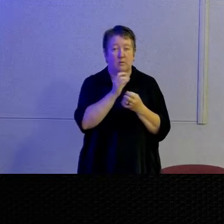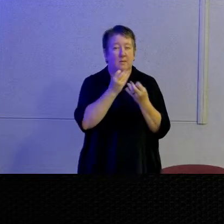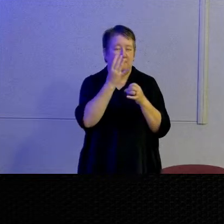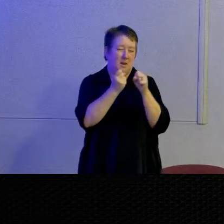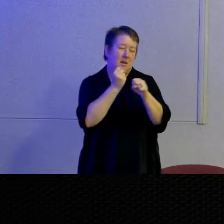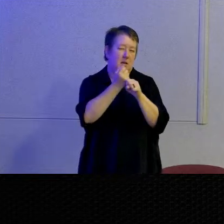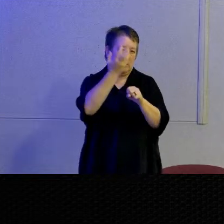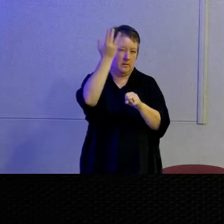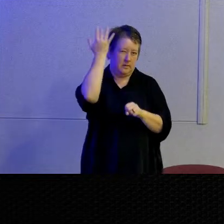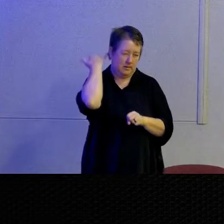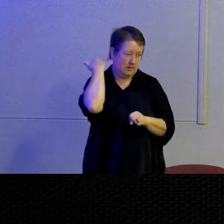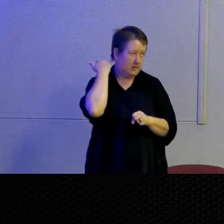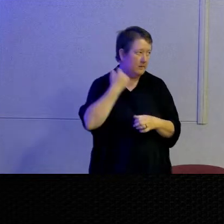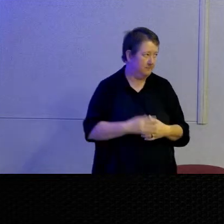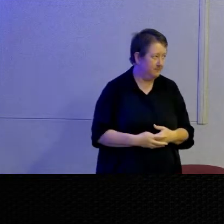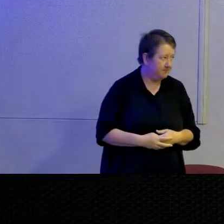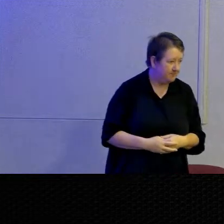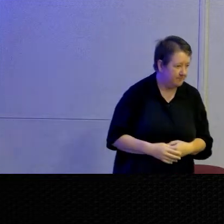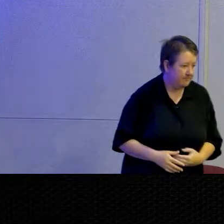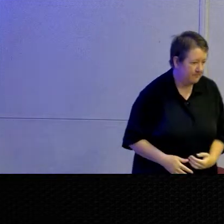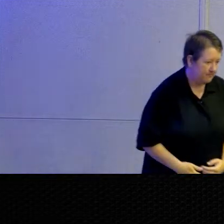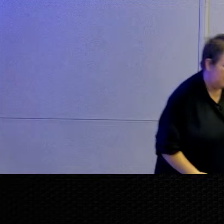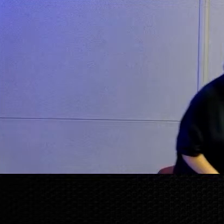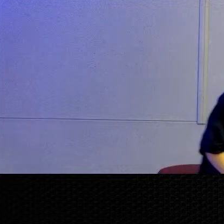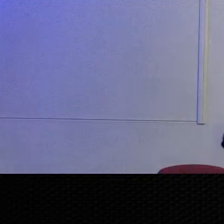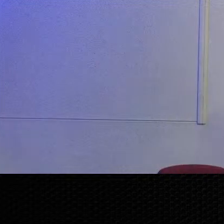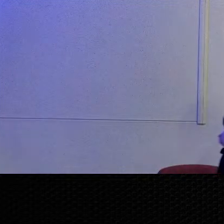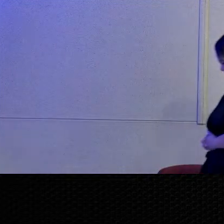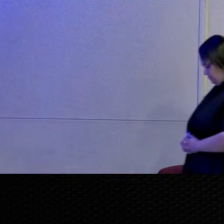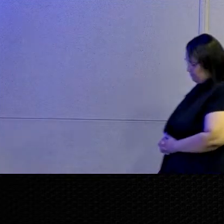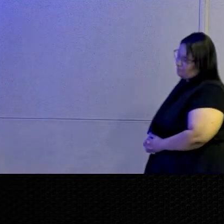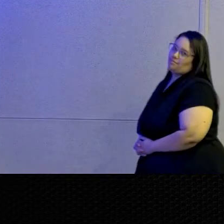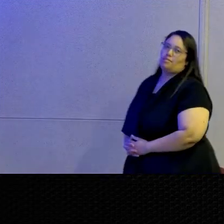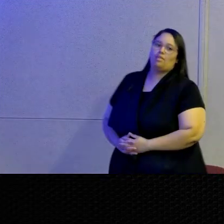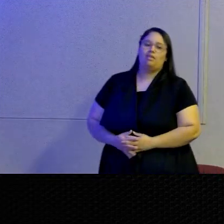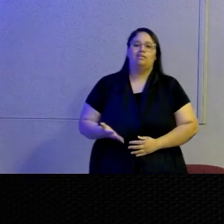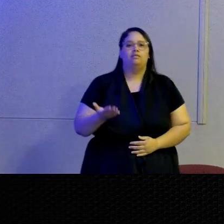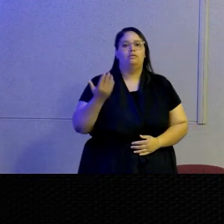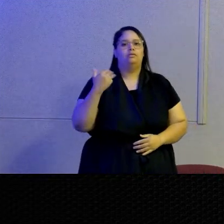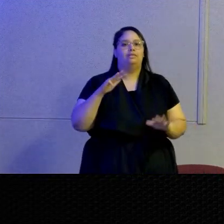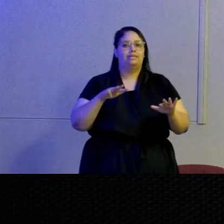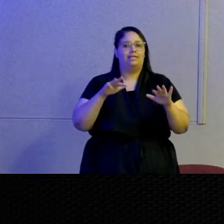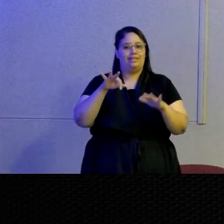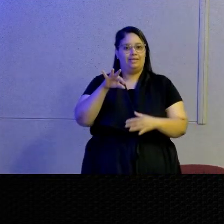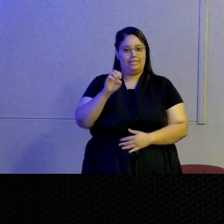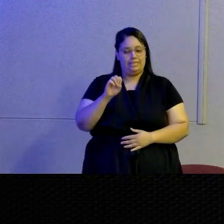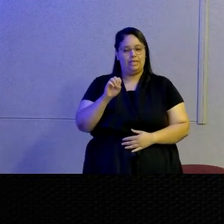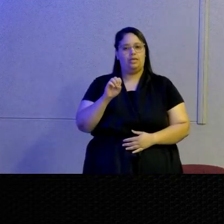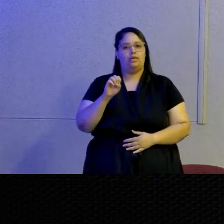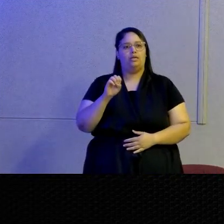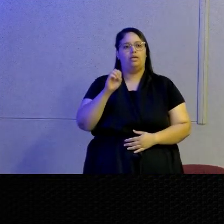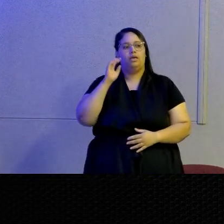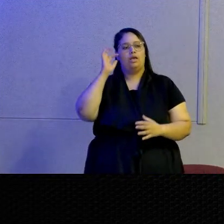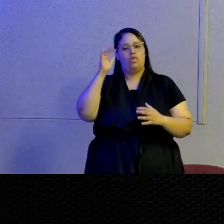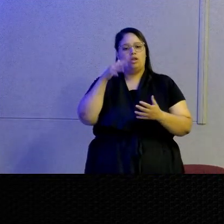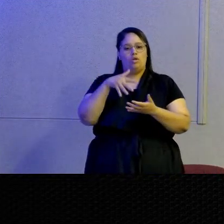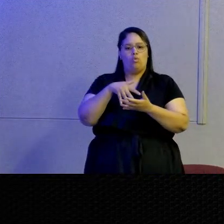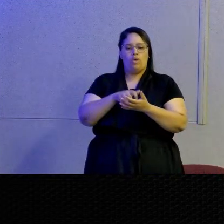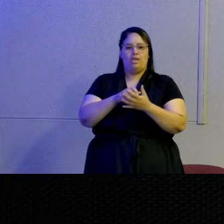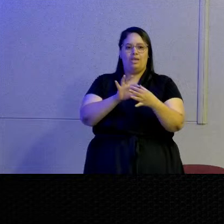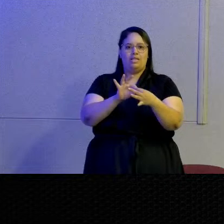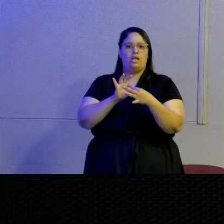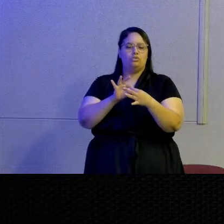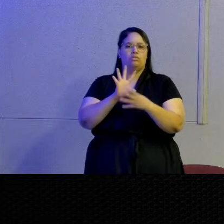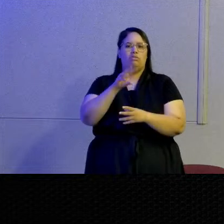decades. Back in the 1930s, Fermi postulated a theory of the weak interactions